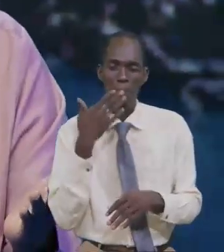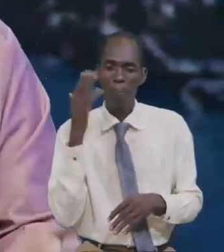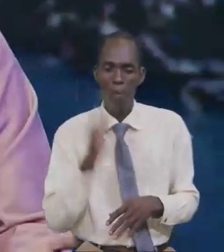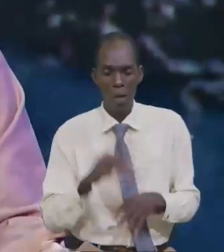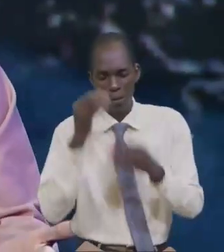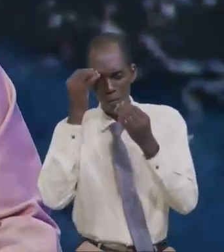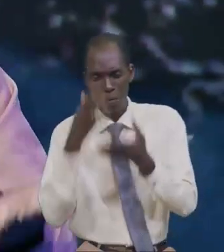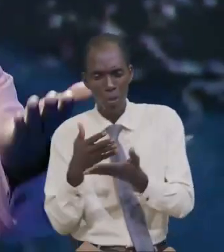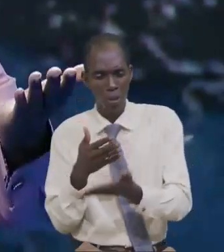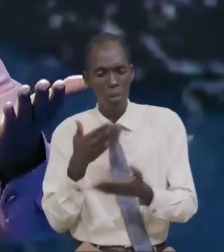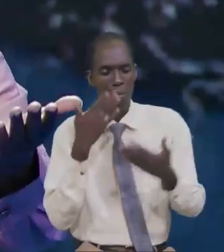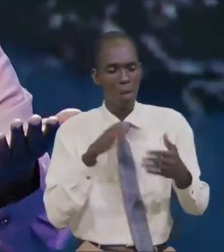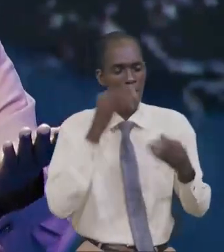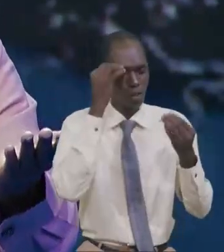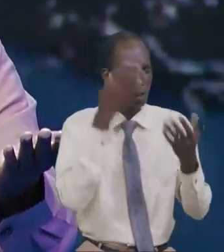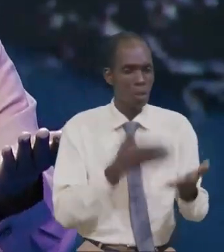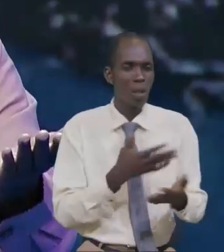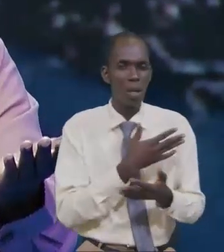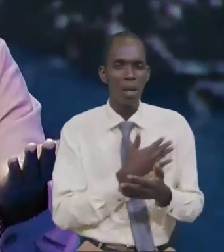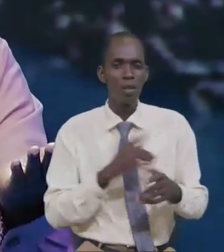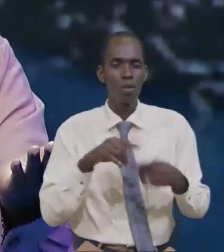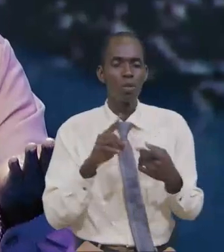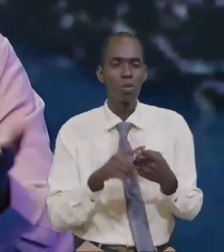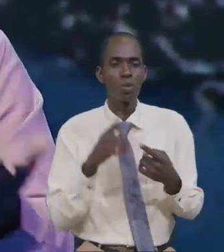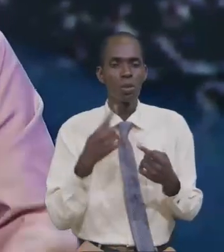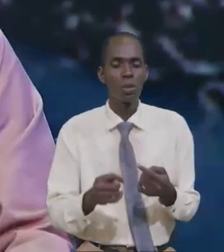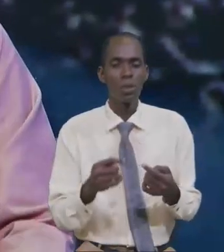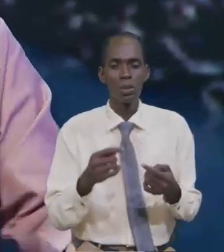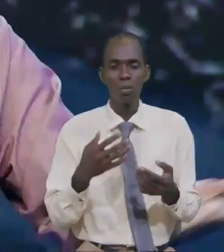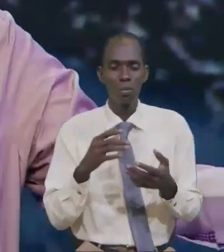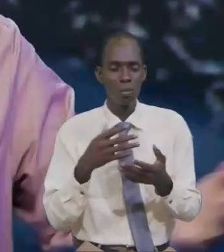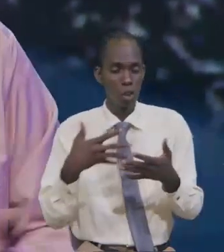the day. He's meditating on all the bad news